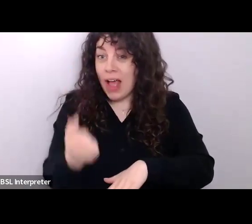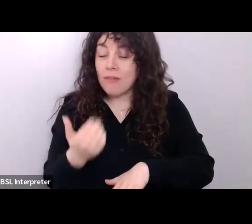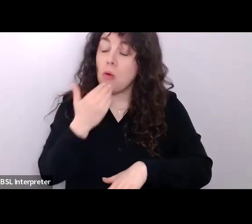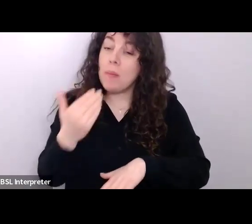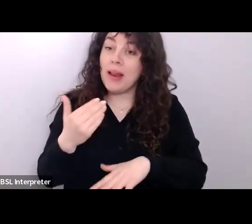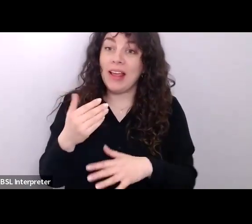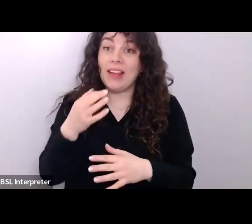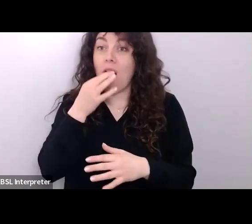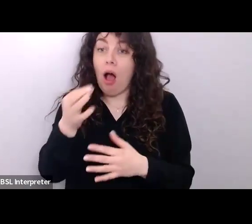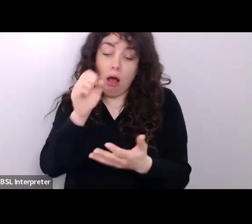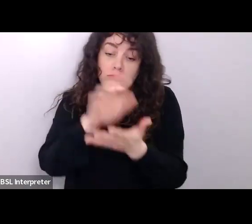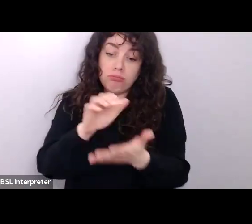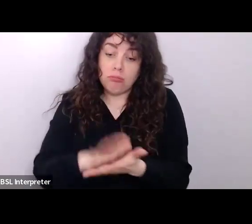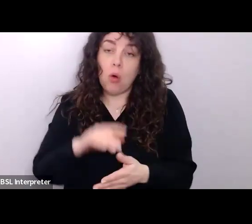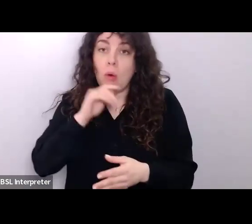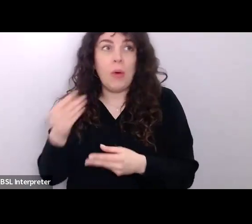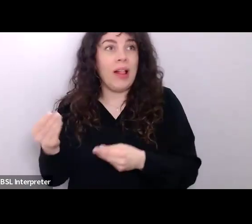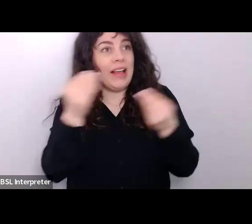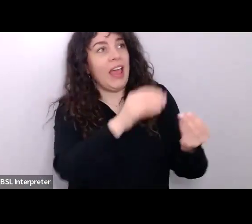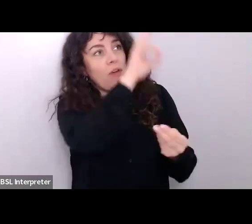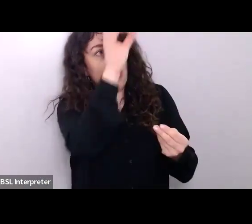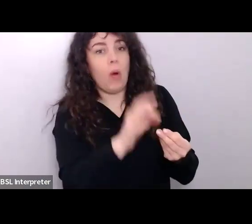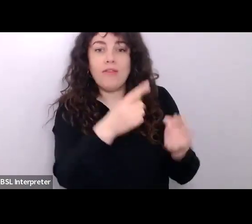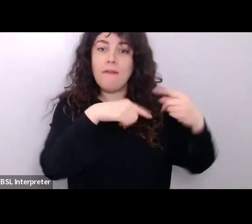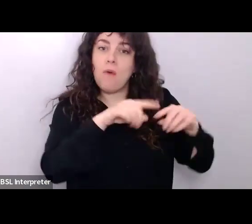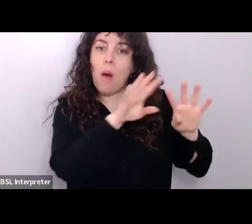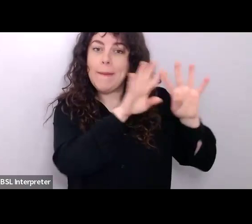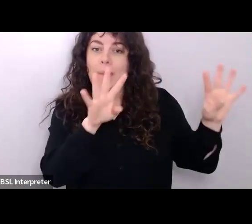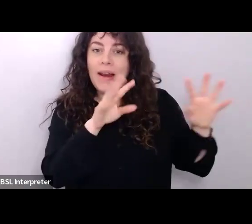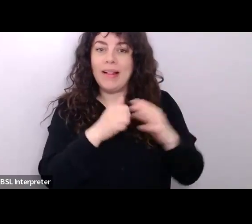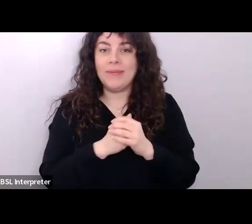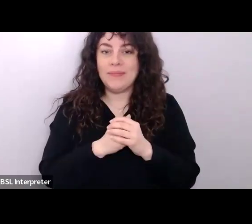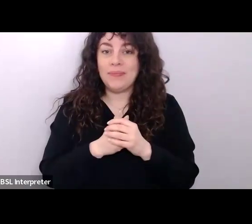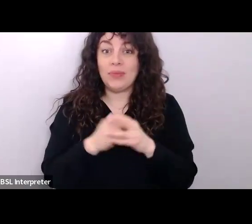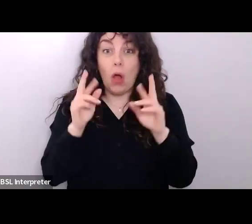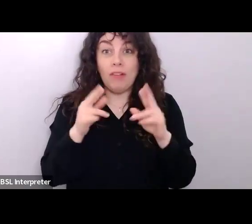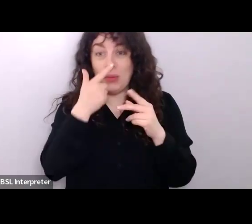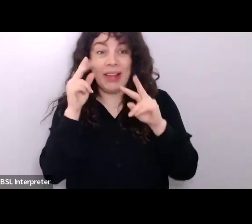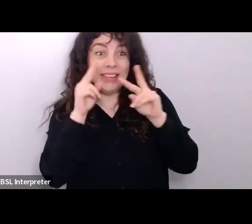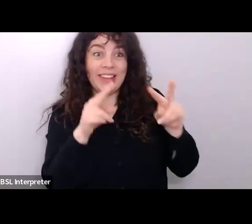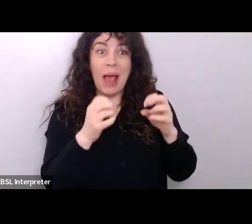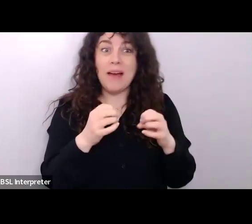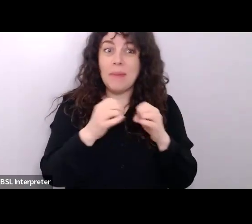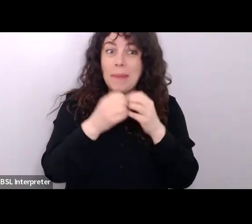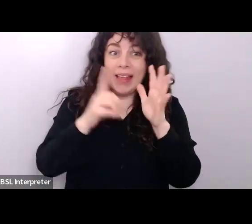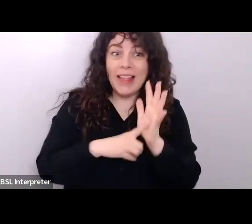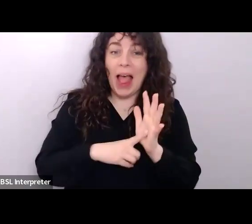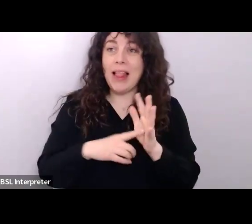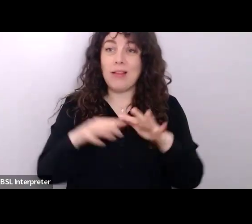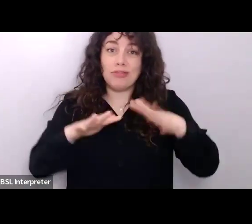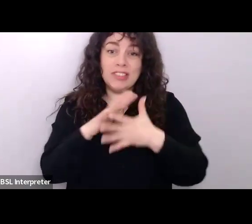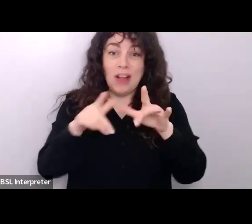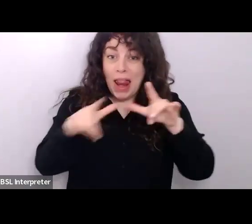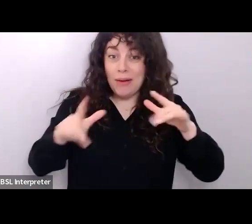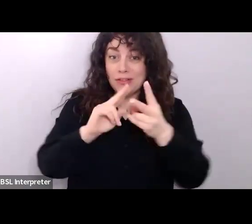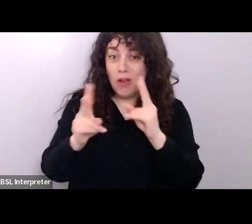to the panelists. You have hopefully seen that we have BSL, British Sign Language interpreters